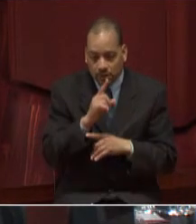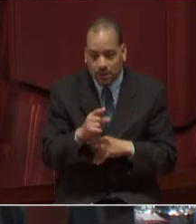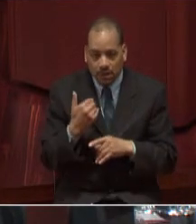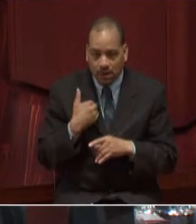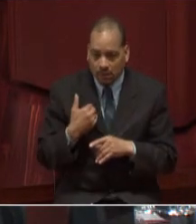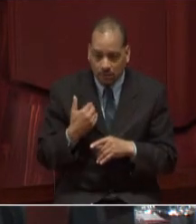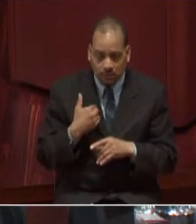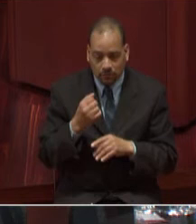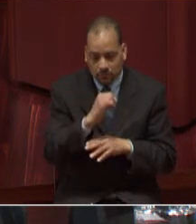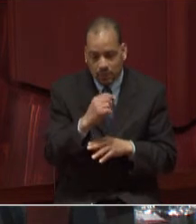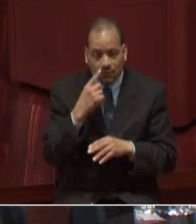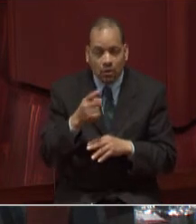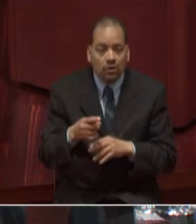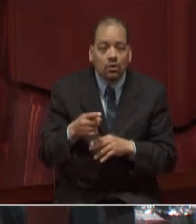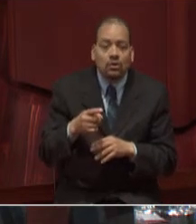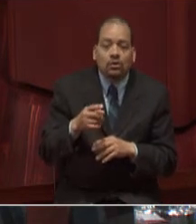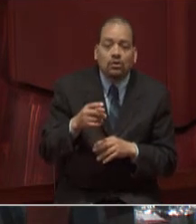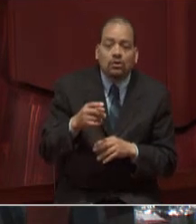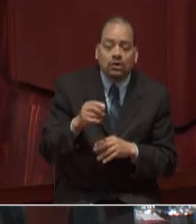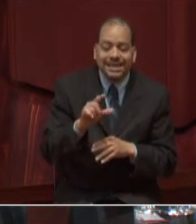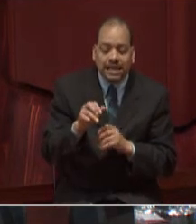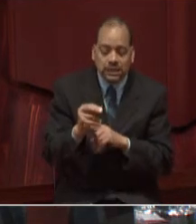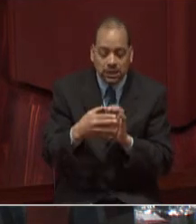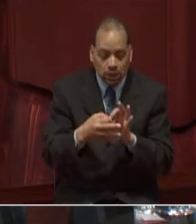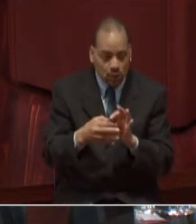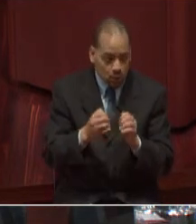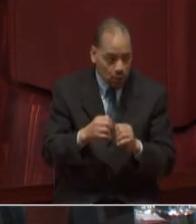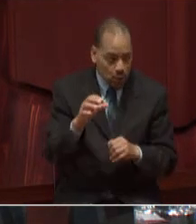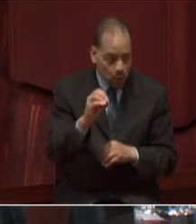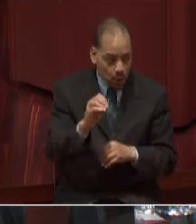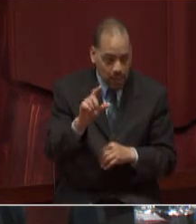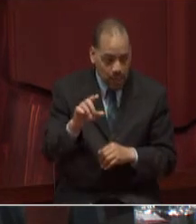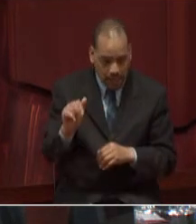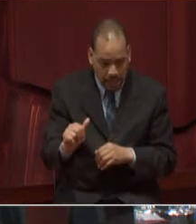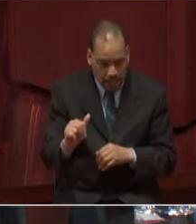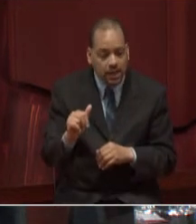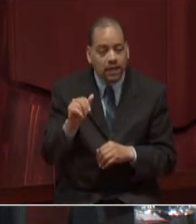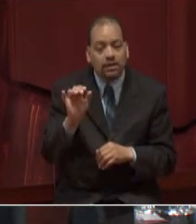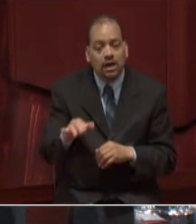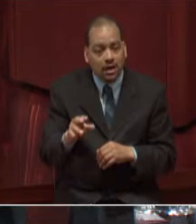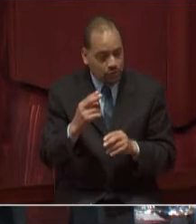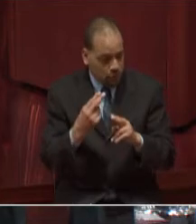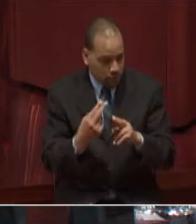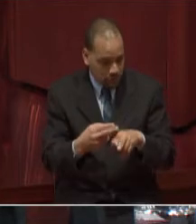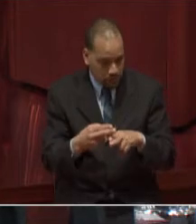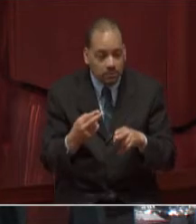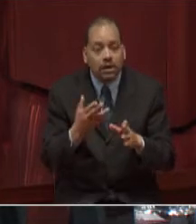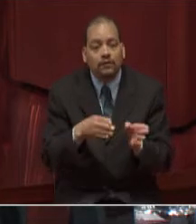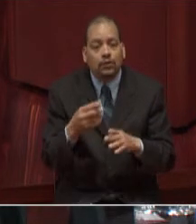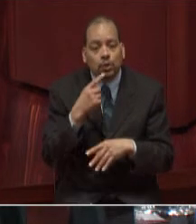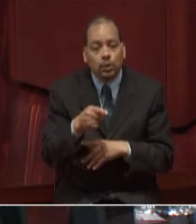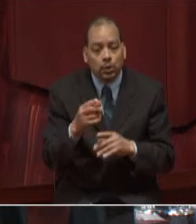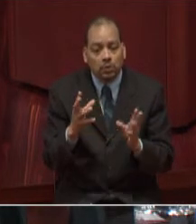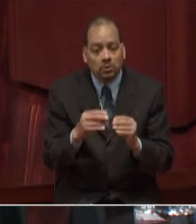OLA, Office of Legislative Affairs, and his OLA, an admiral, came to him and he said, now here's what we have planned for you to brief the committees. He